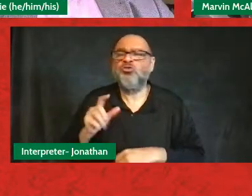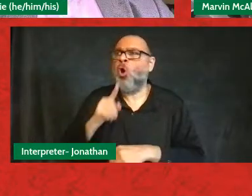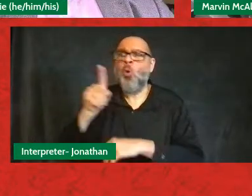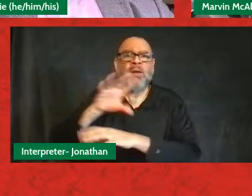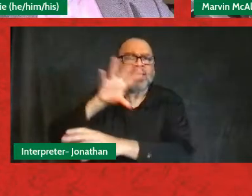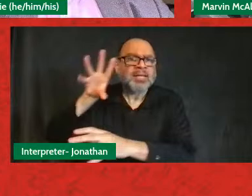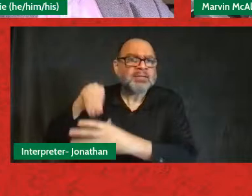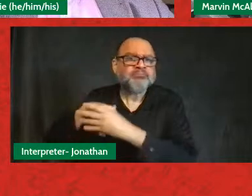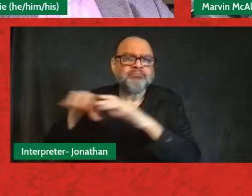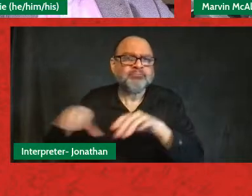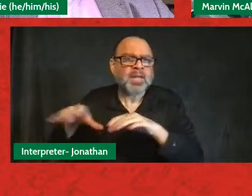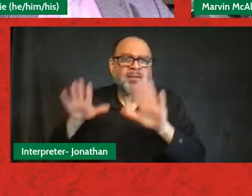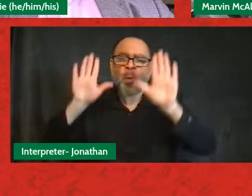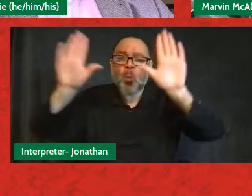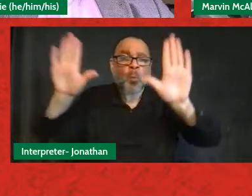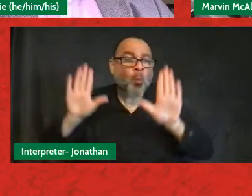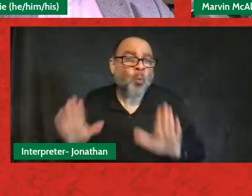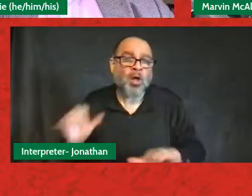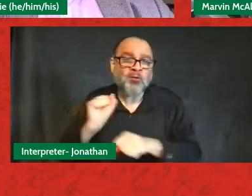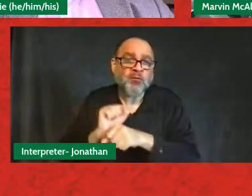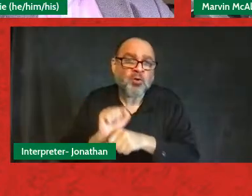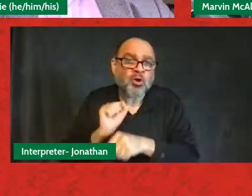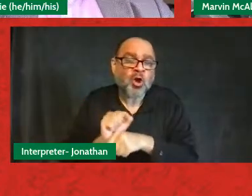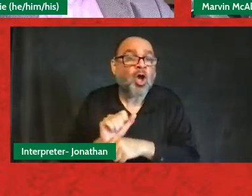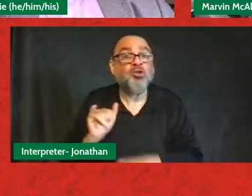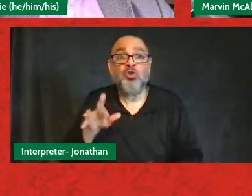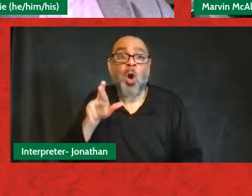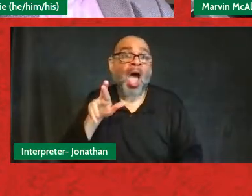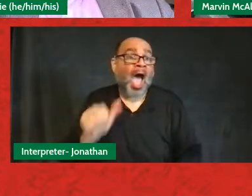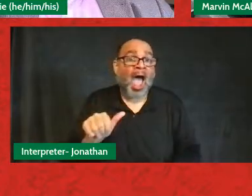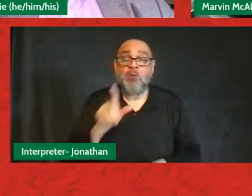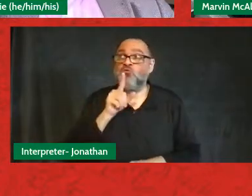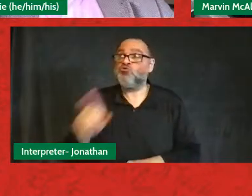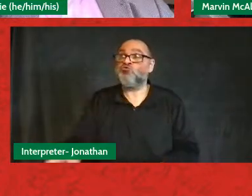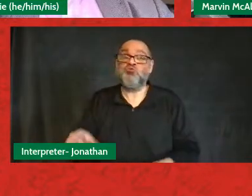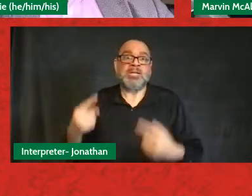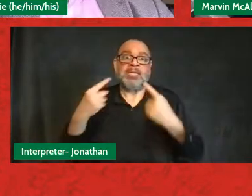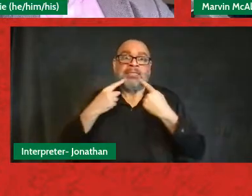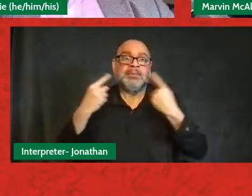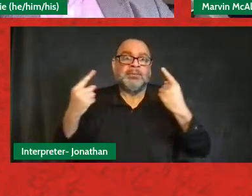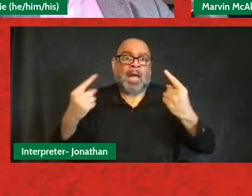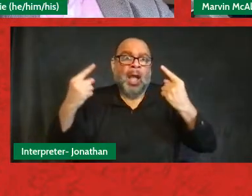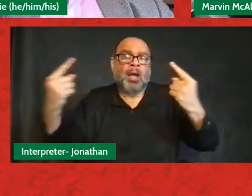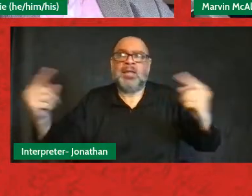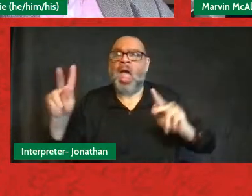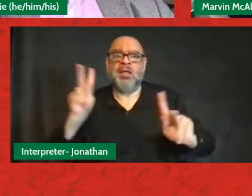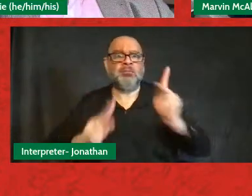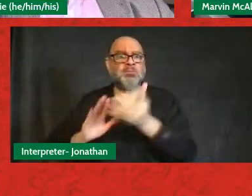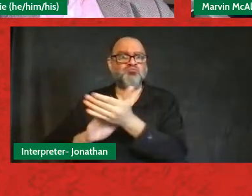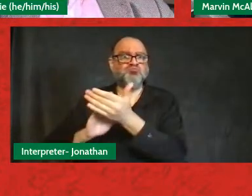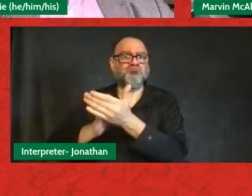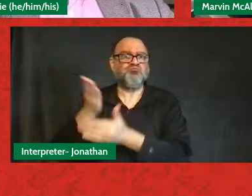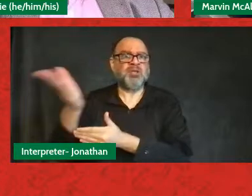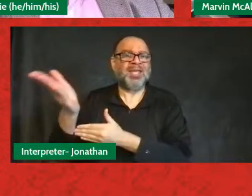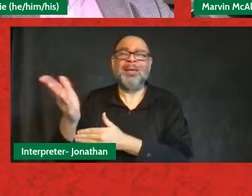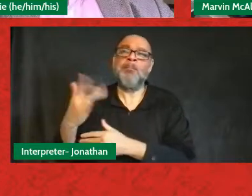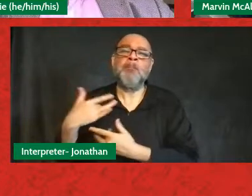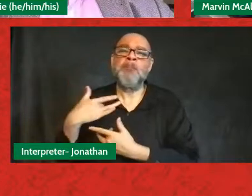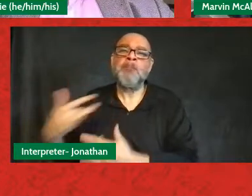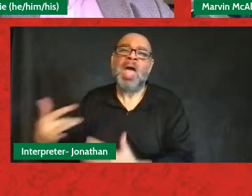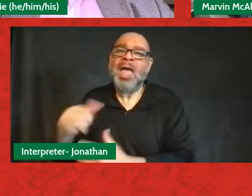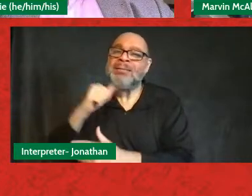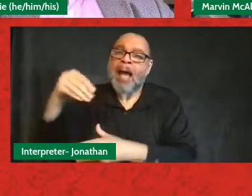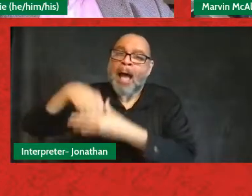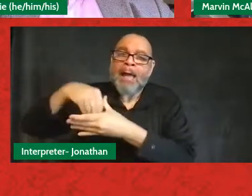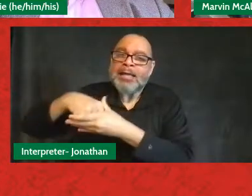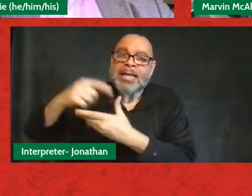work on Ira Aldridge. Mm-hmm. So Ira Aldridge is killing it all over England, but mainly outside of London. And he's like playing, and